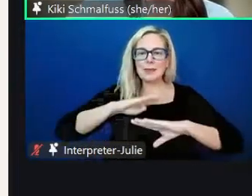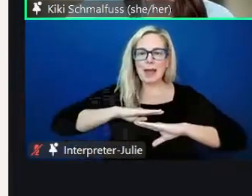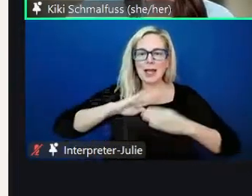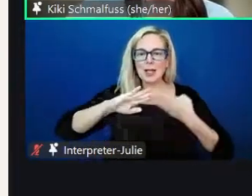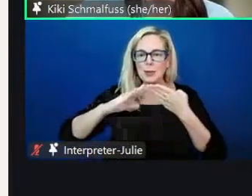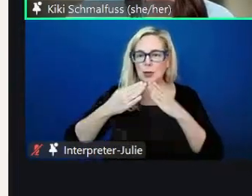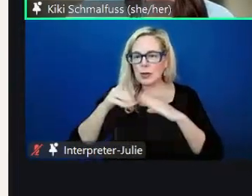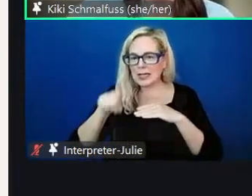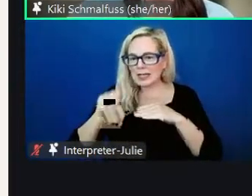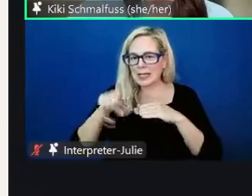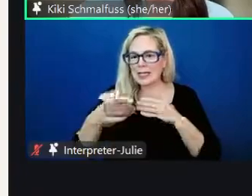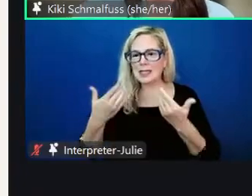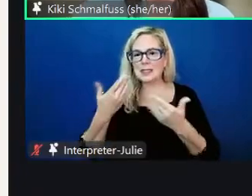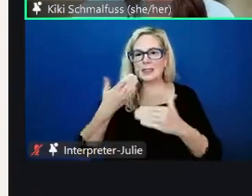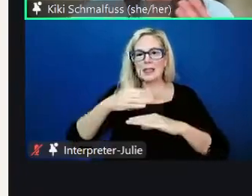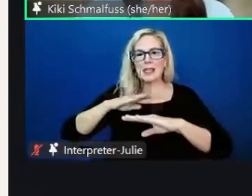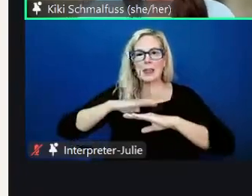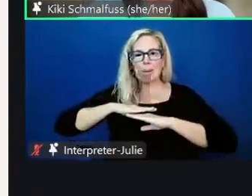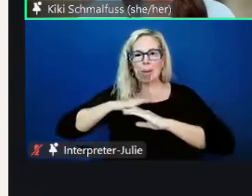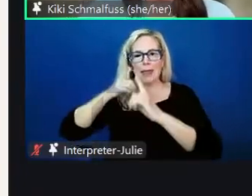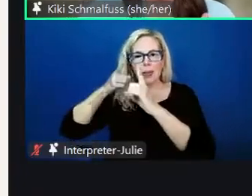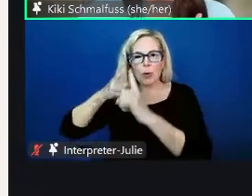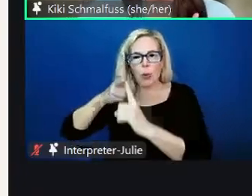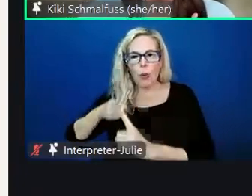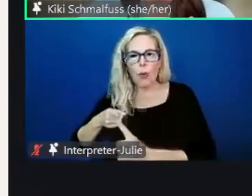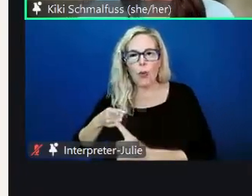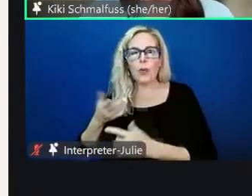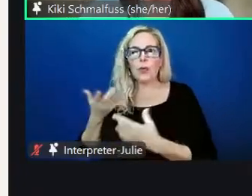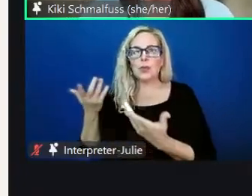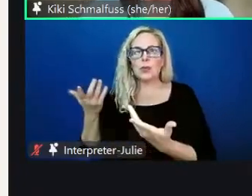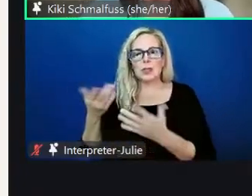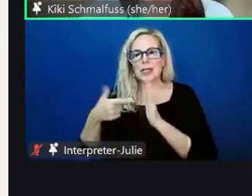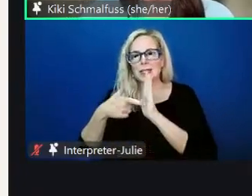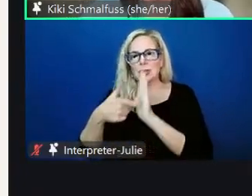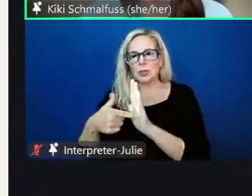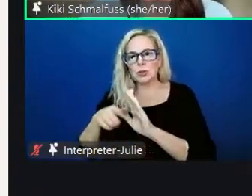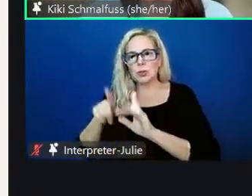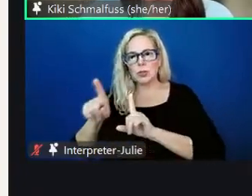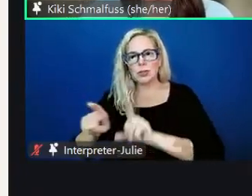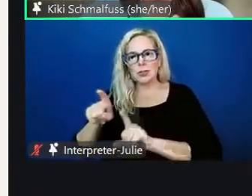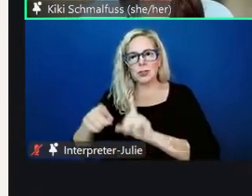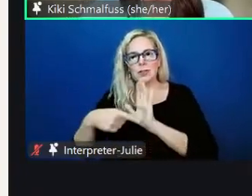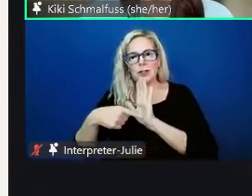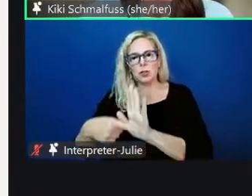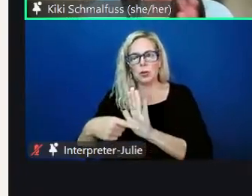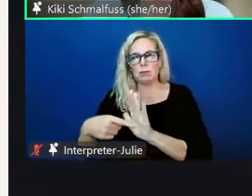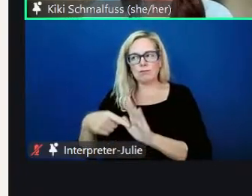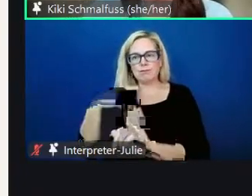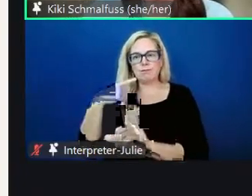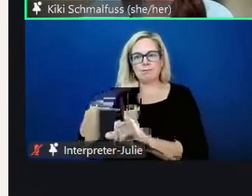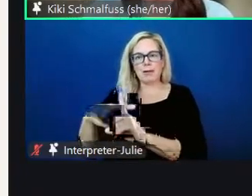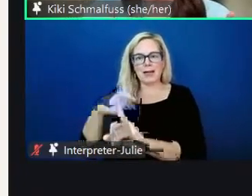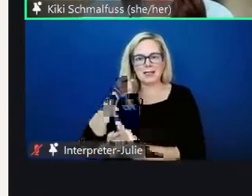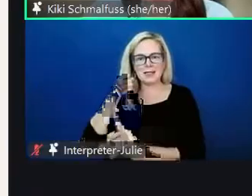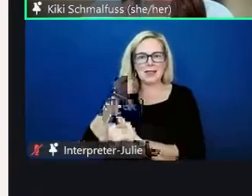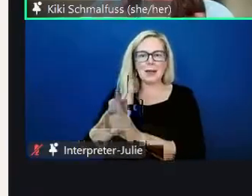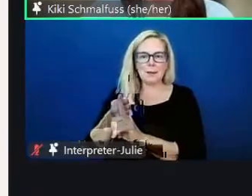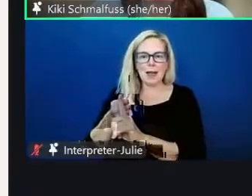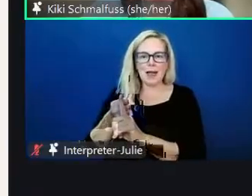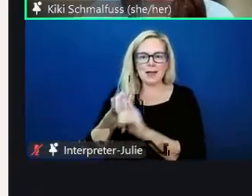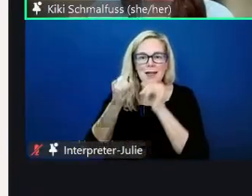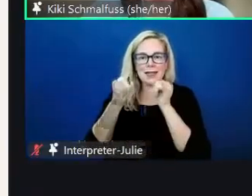goals that we had at the beginning of the program, and really showed that our survey results had showed too that it had a positive impact both on individuals,